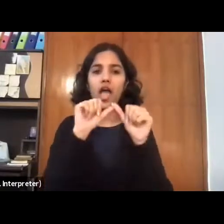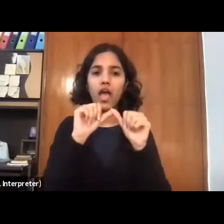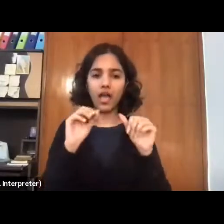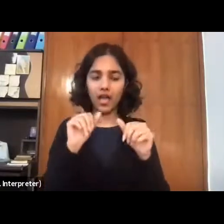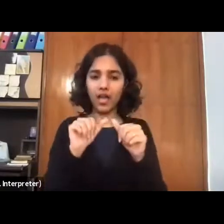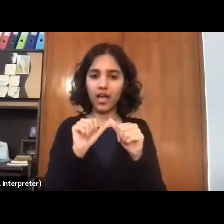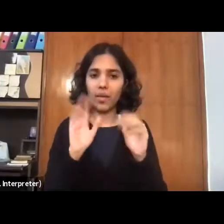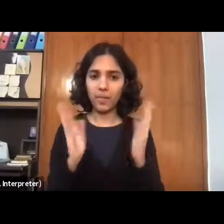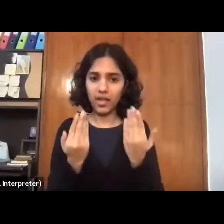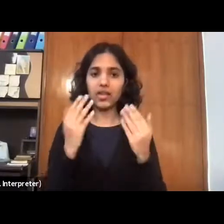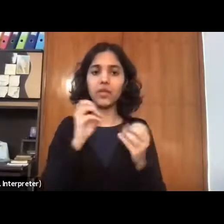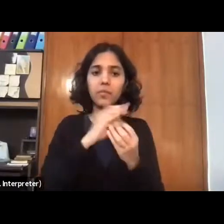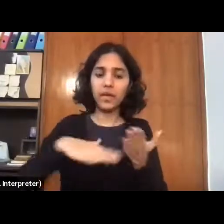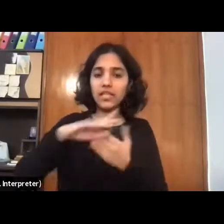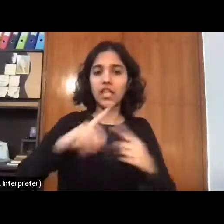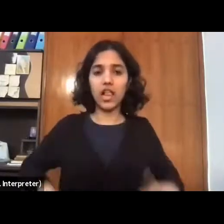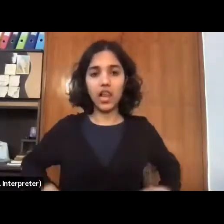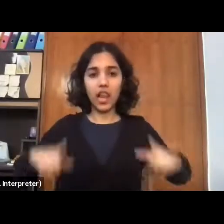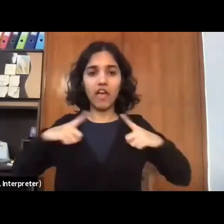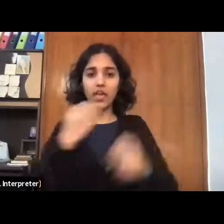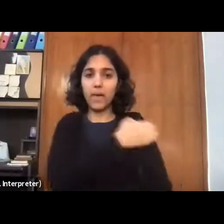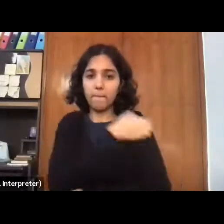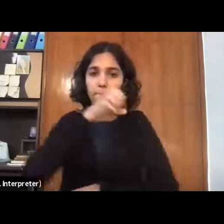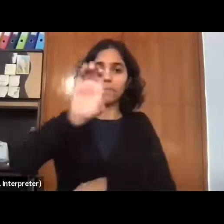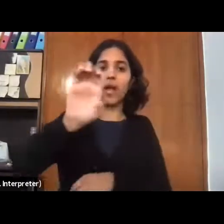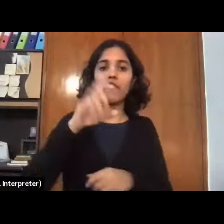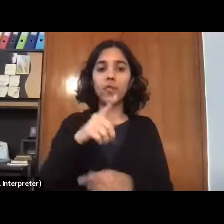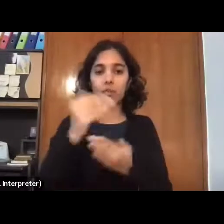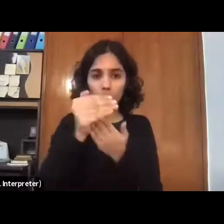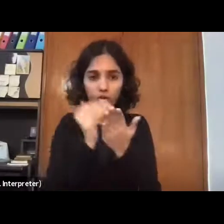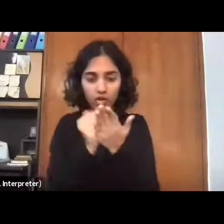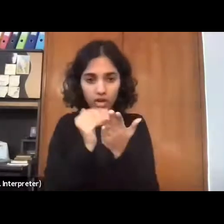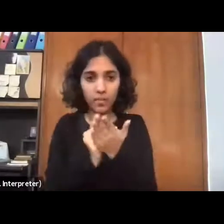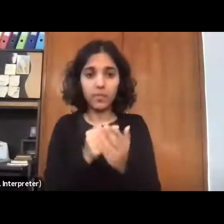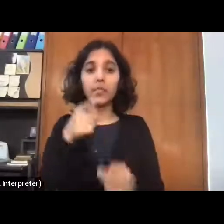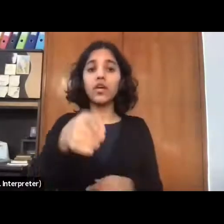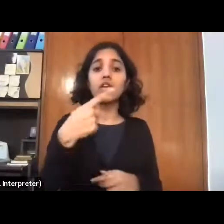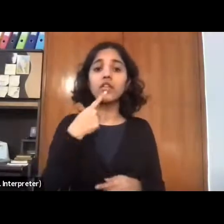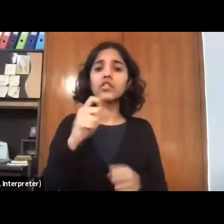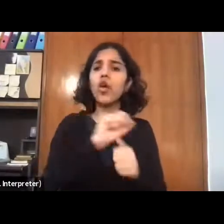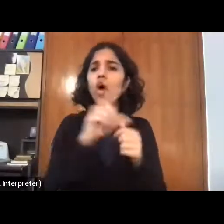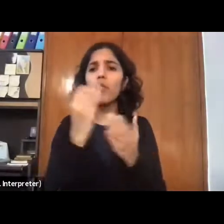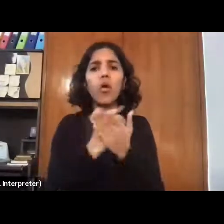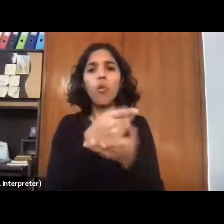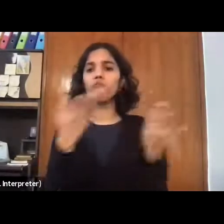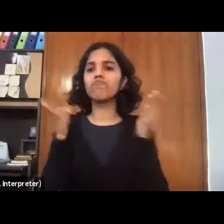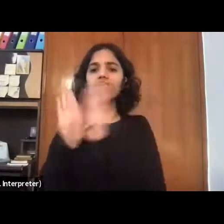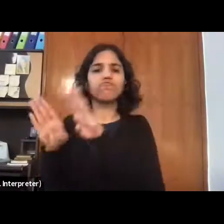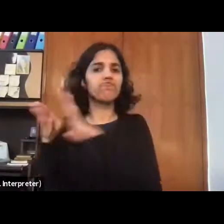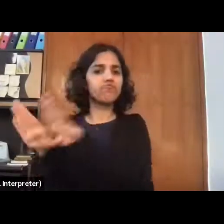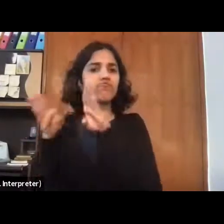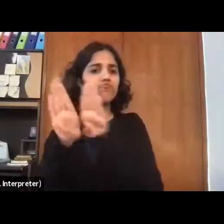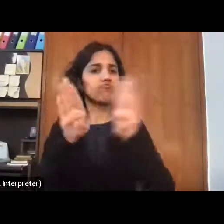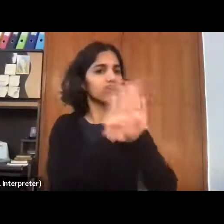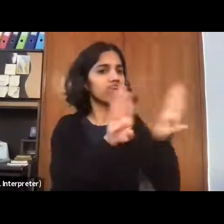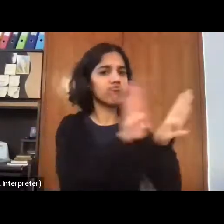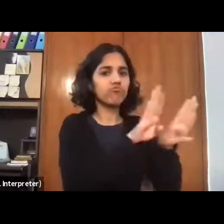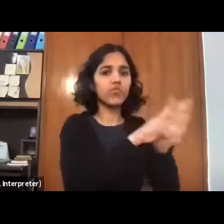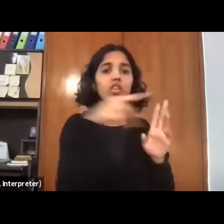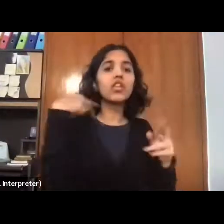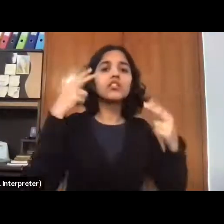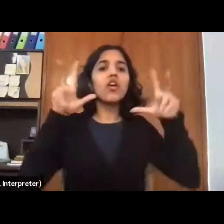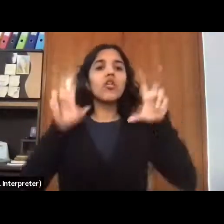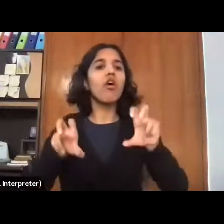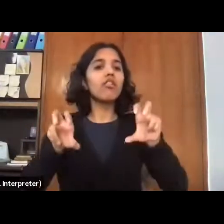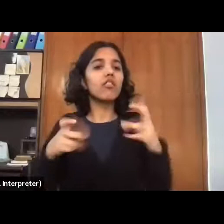Livelihoods Empowerment Program, we had to close down almost all the programs. All the classes were off. The lockdown made